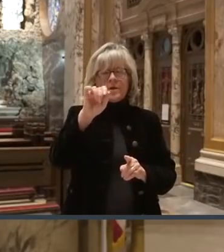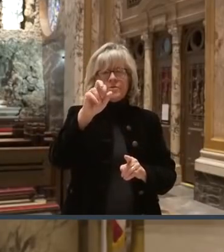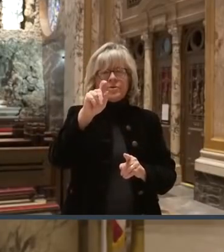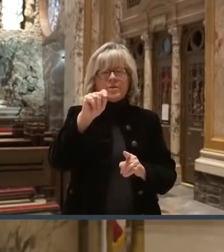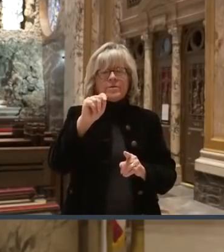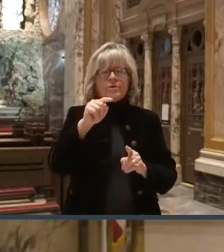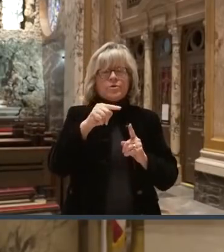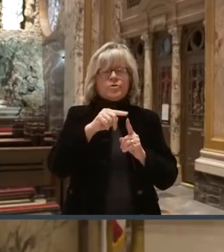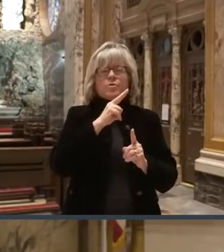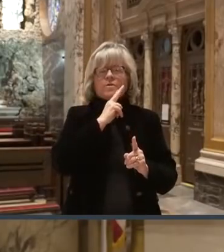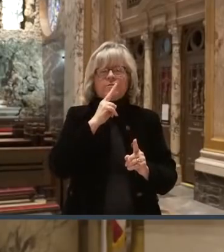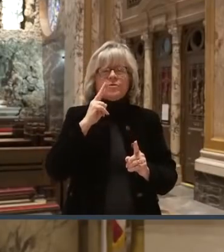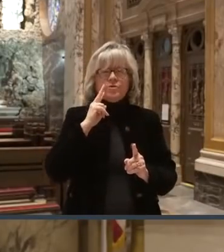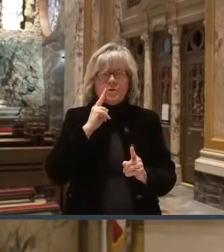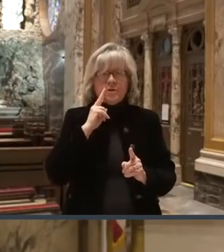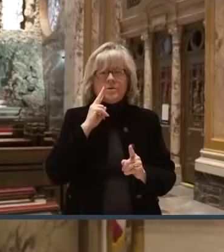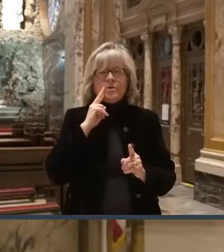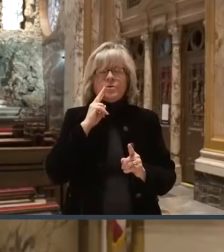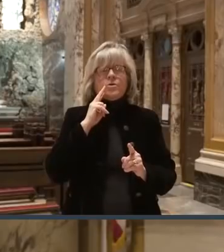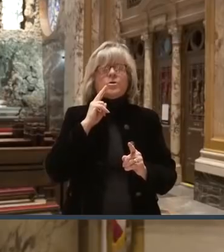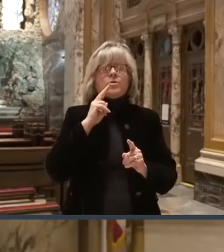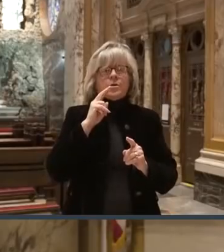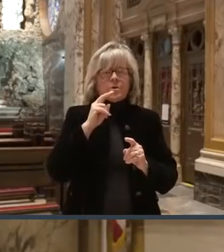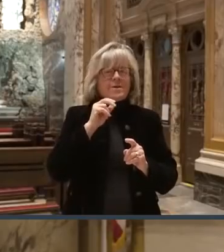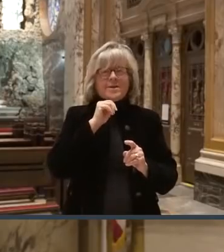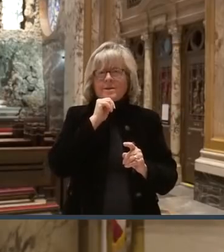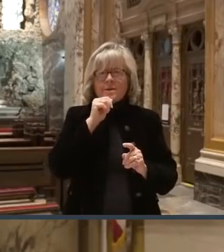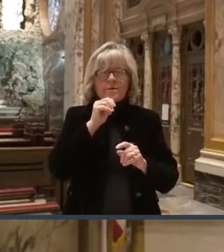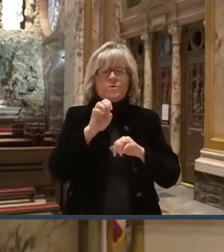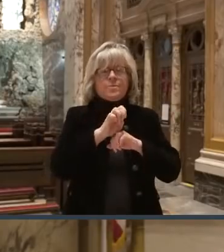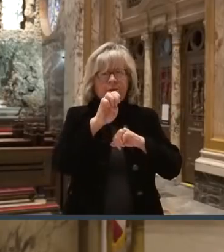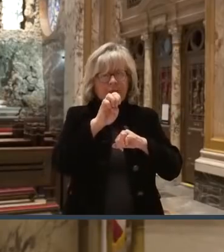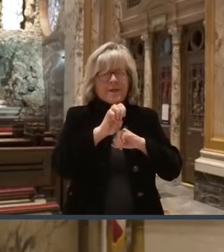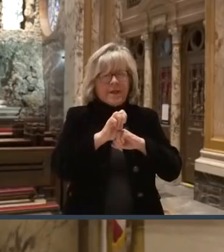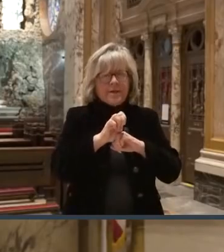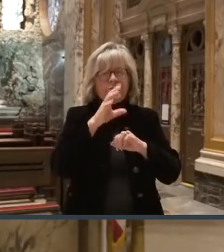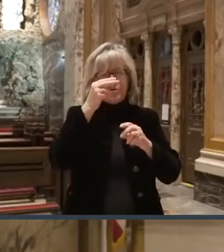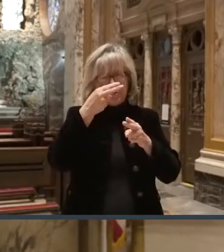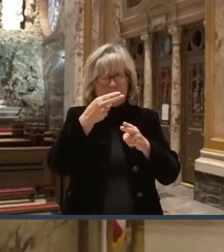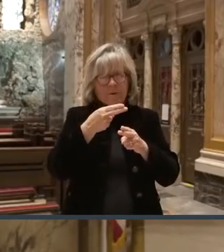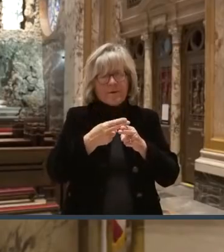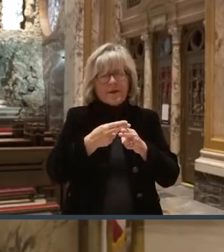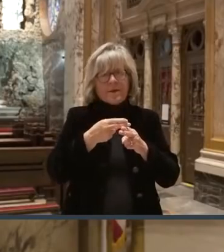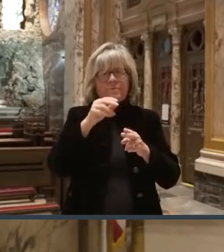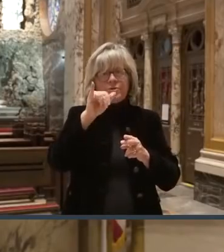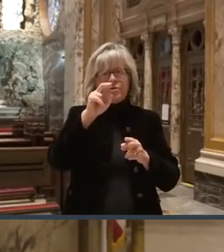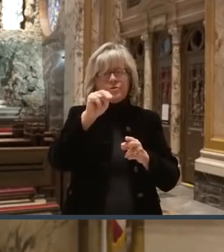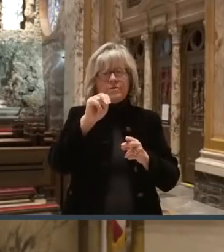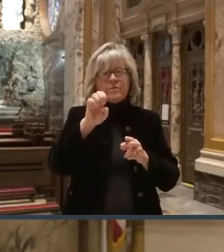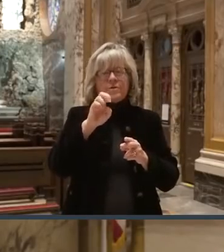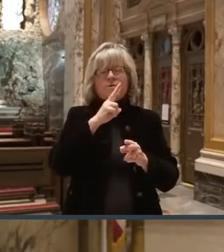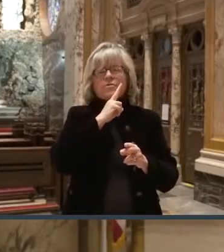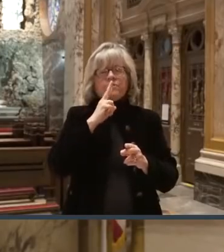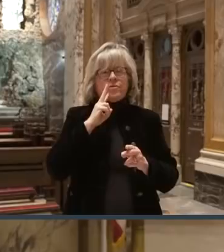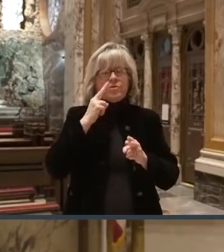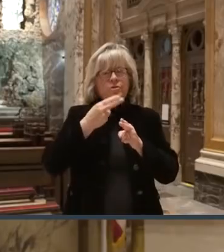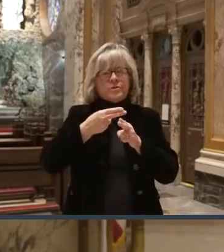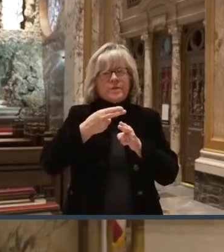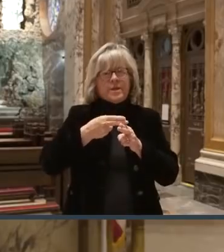a virgin betrothed to a man named Joseph of the house of David. And the virgin's name was